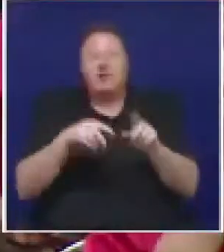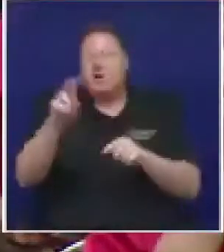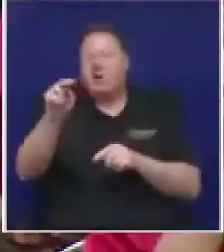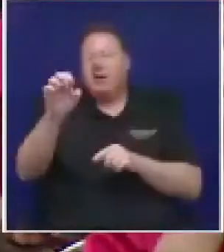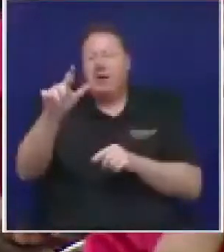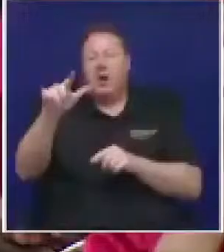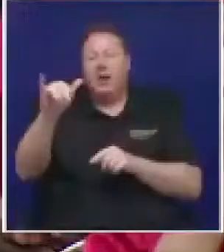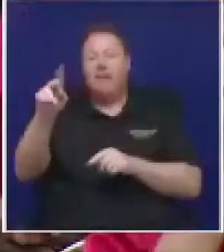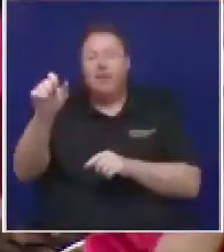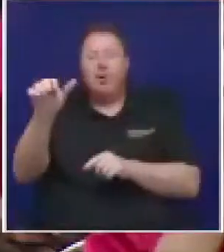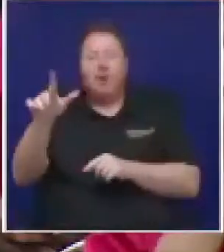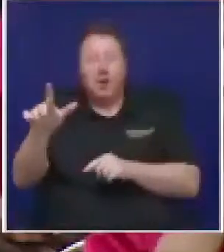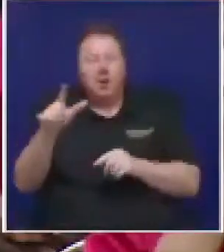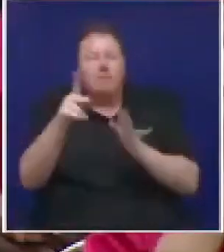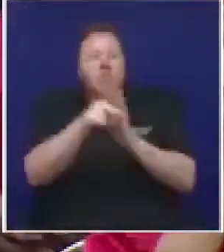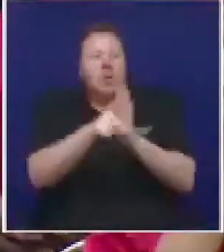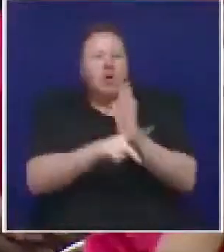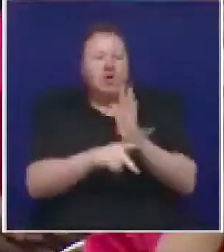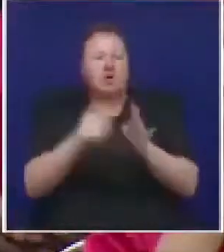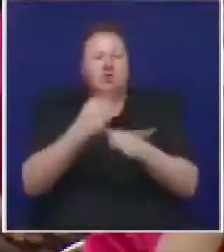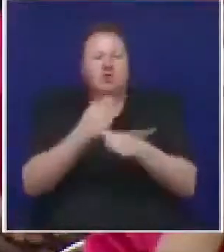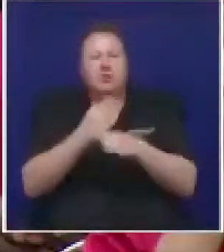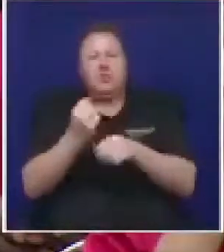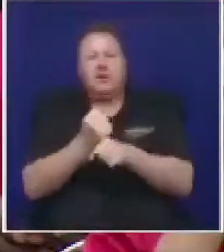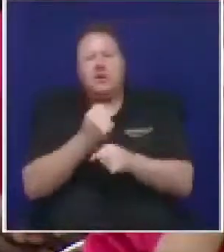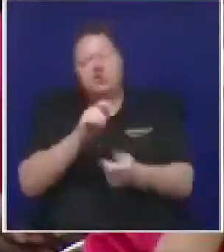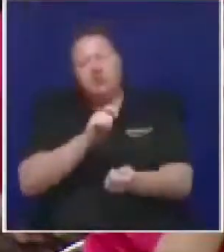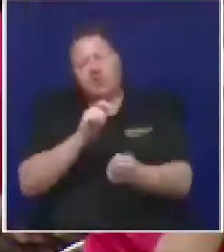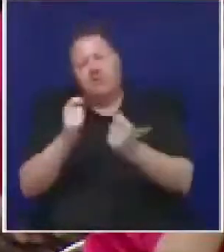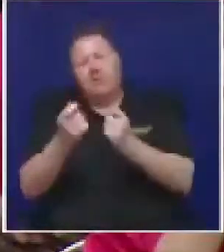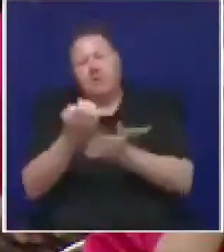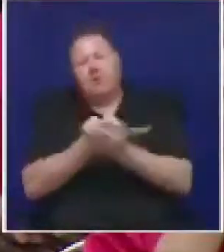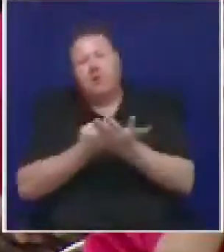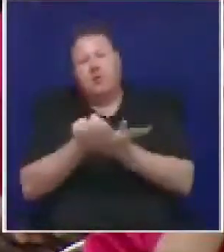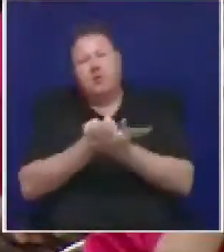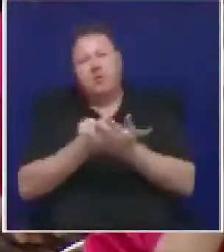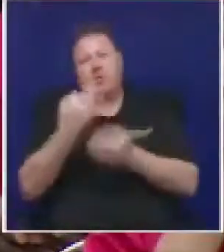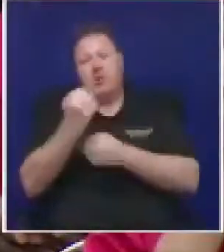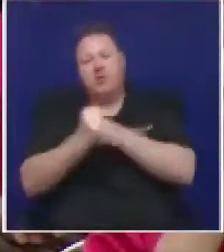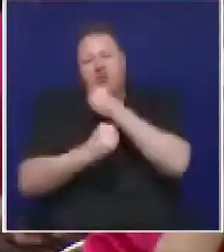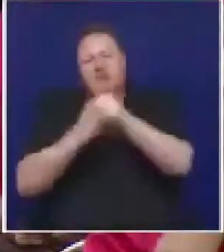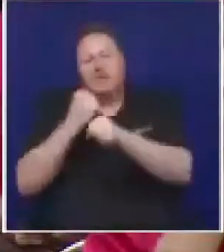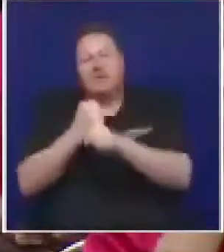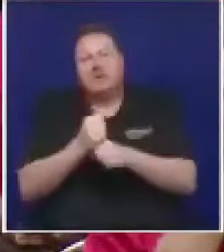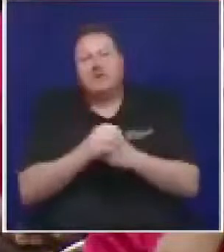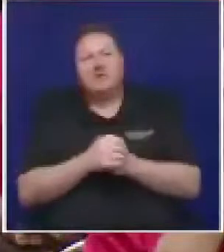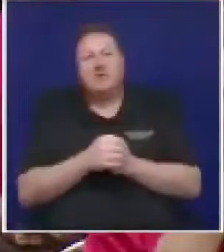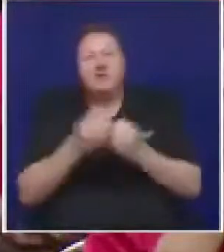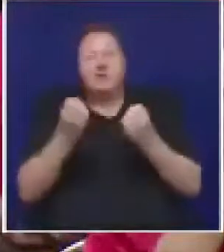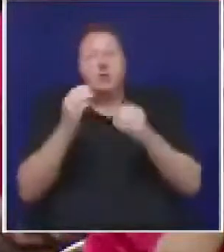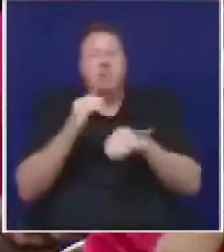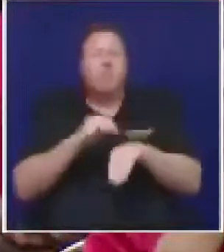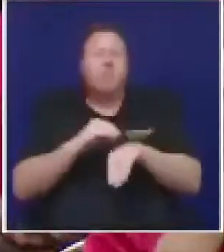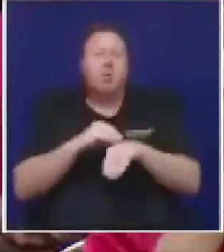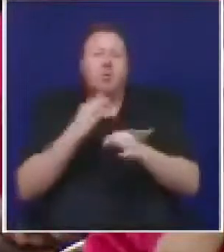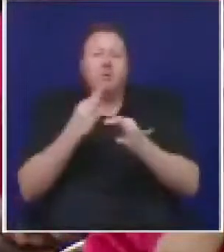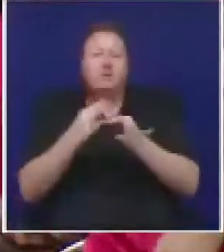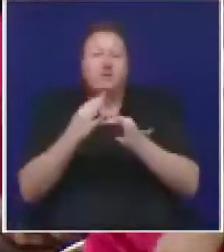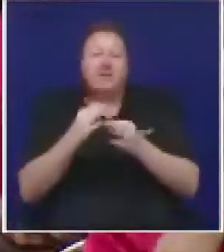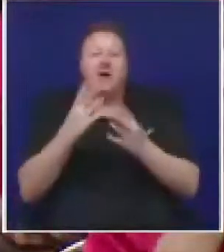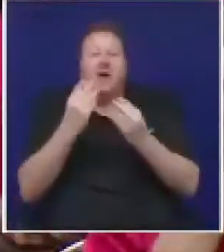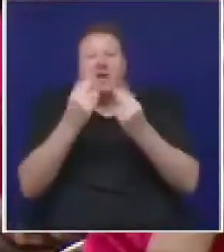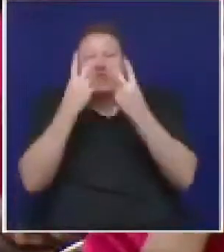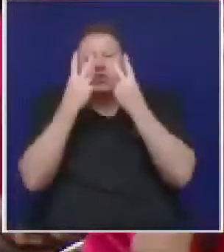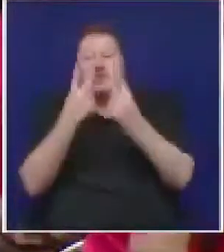policies to create jobs and transform our economy over the past 30 years? More specifically, have you